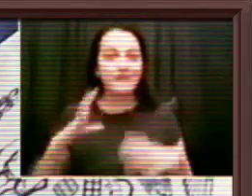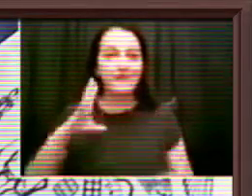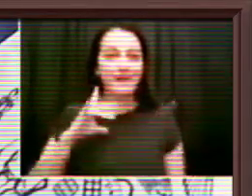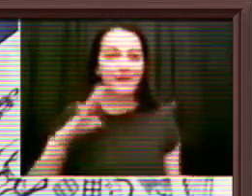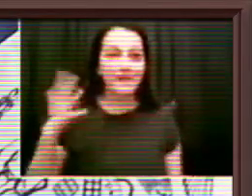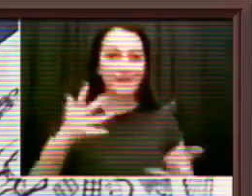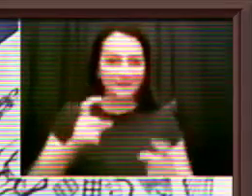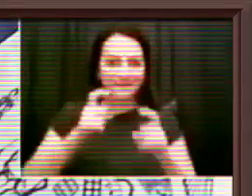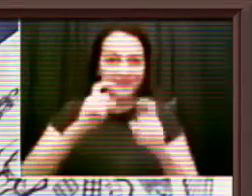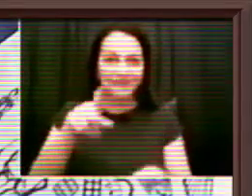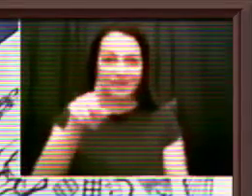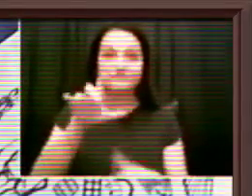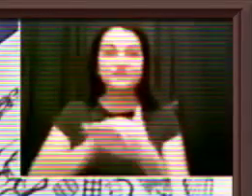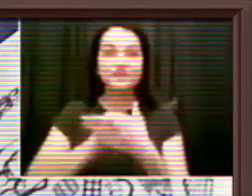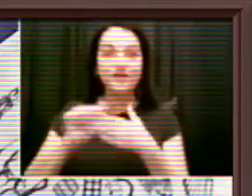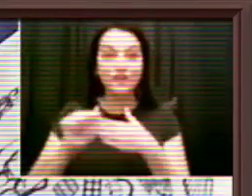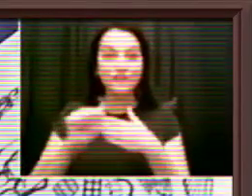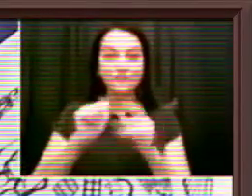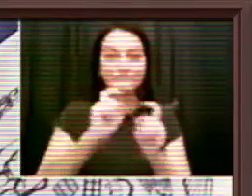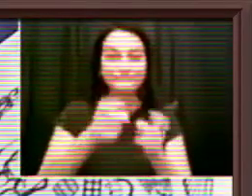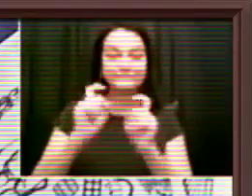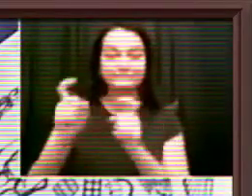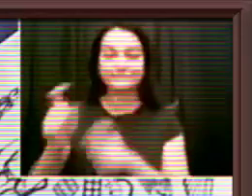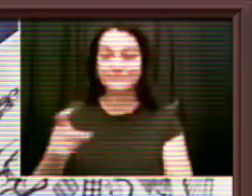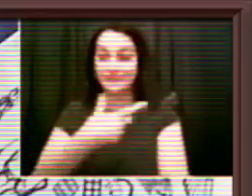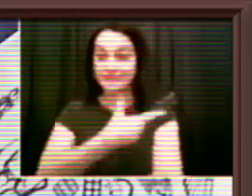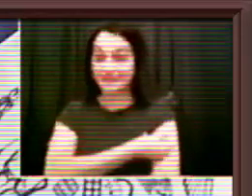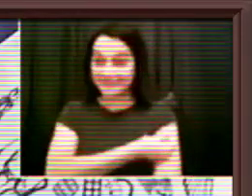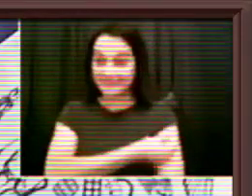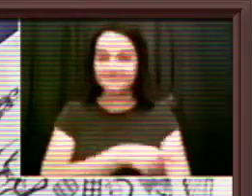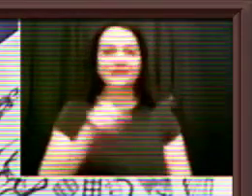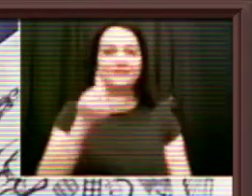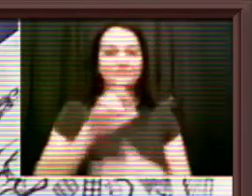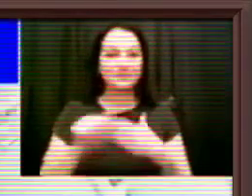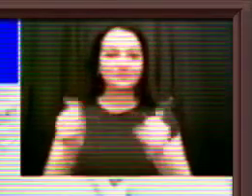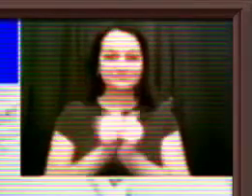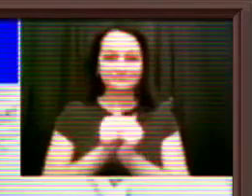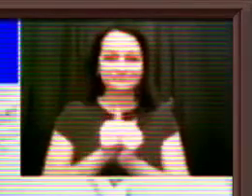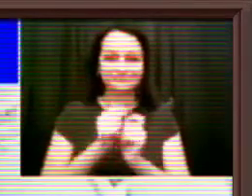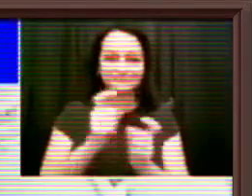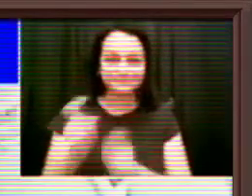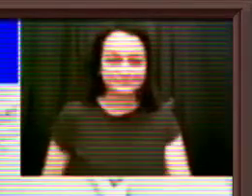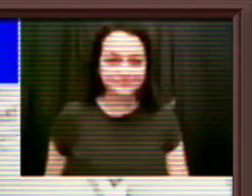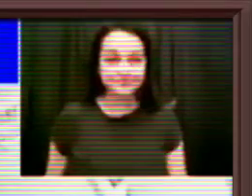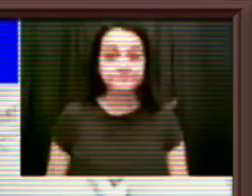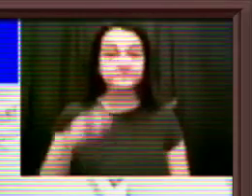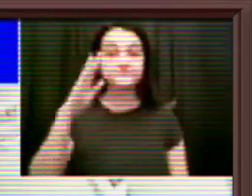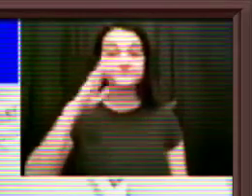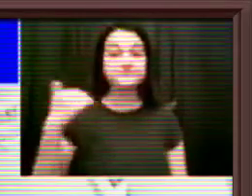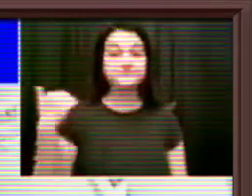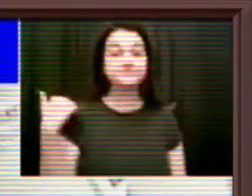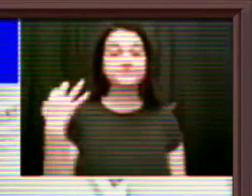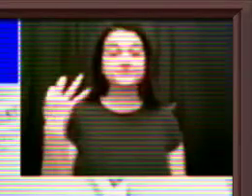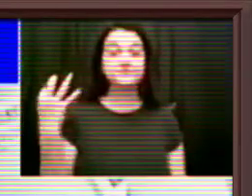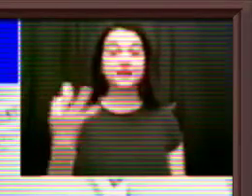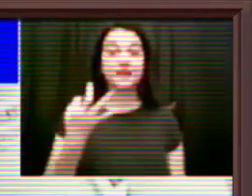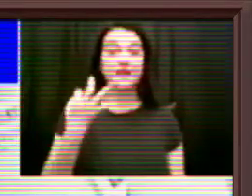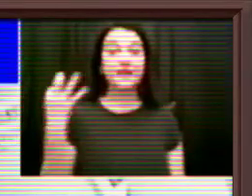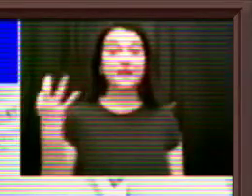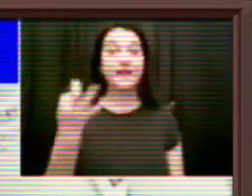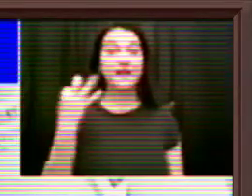talk about these mandates that are going on in New York City that were imposed by Bill de Blasio.